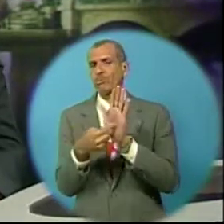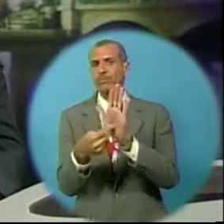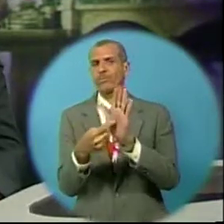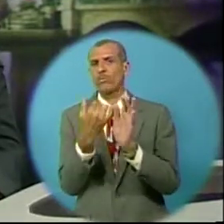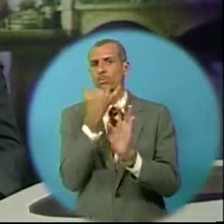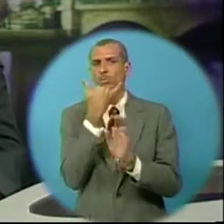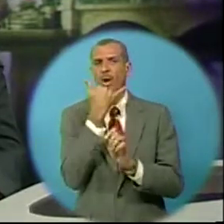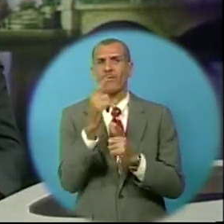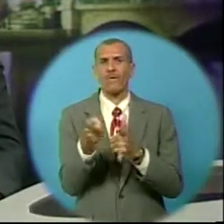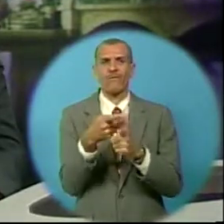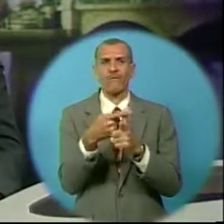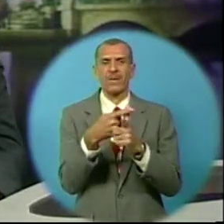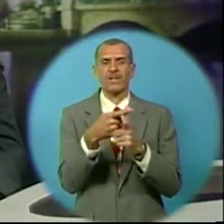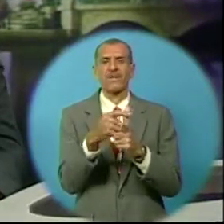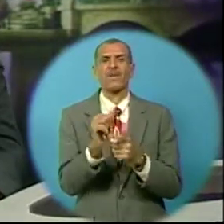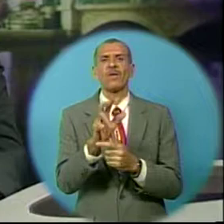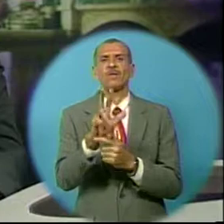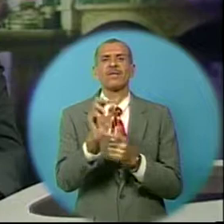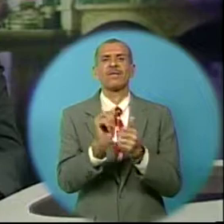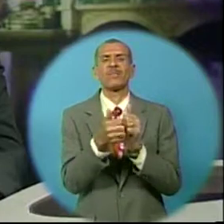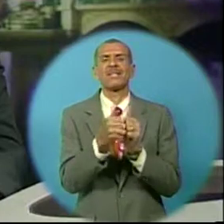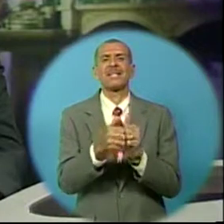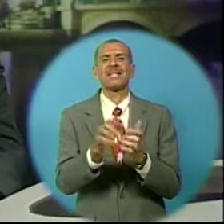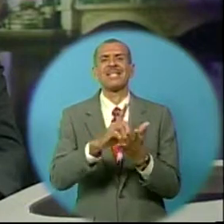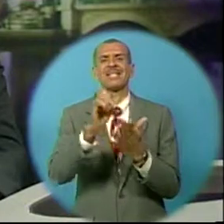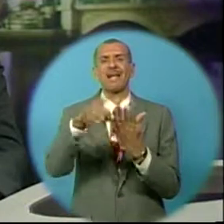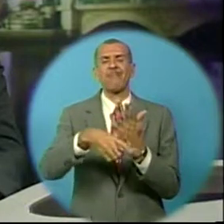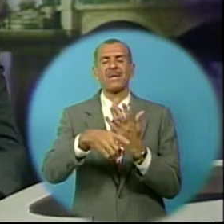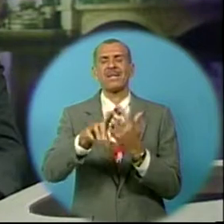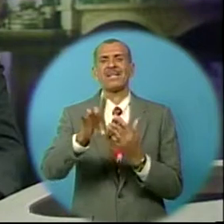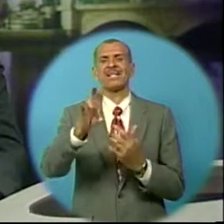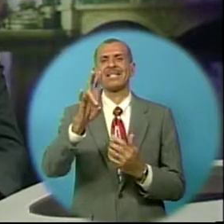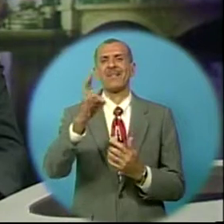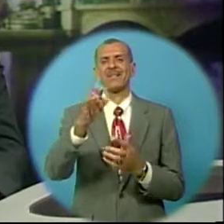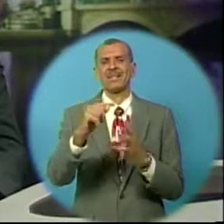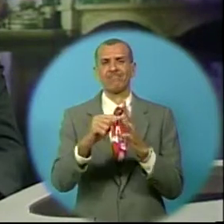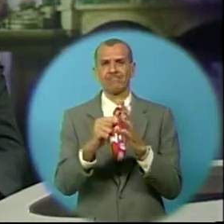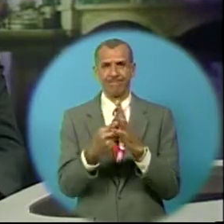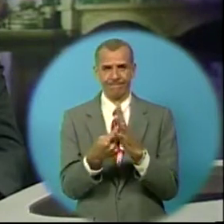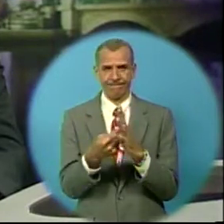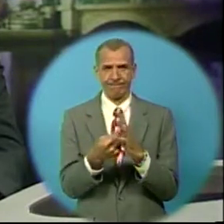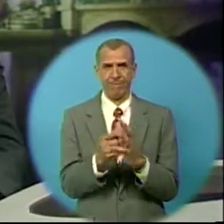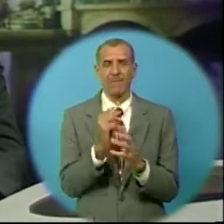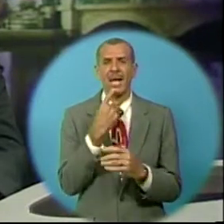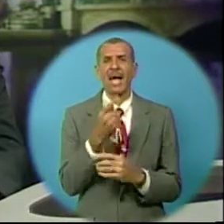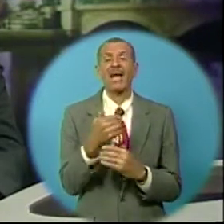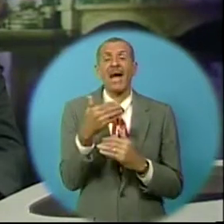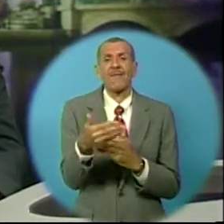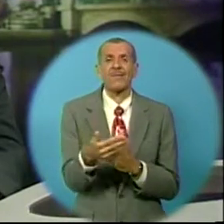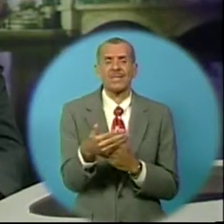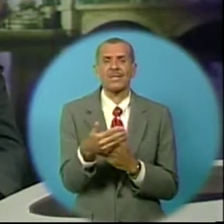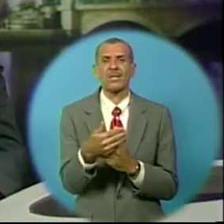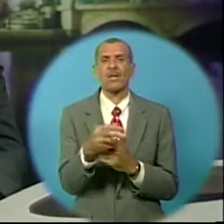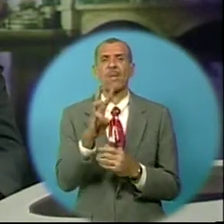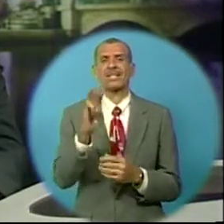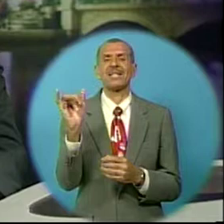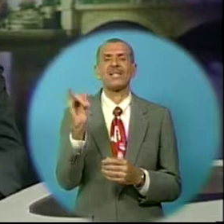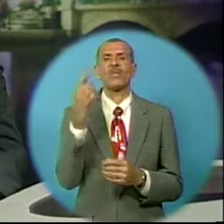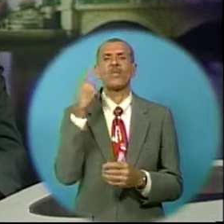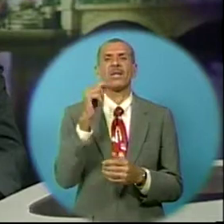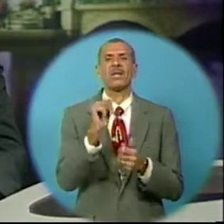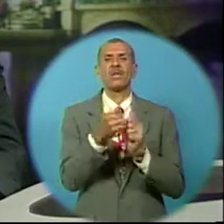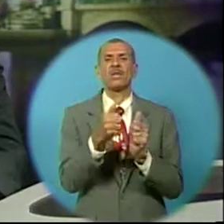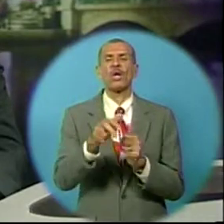the first match of the three-test series begins on December 17th in Centurion. Now, after the test series, the West Indies will play